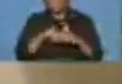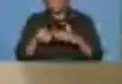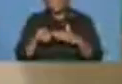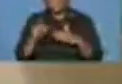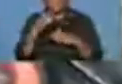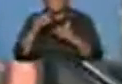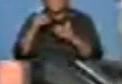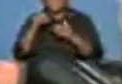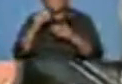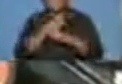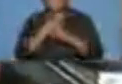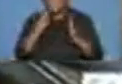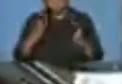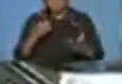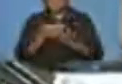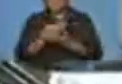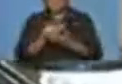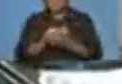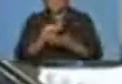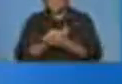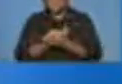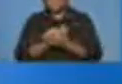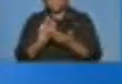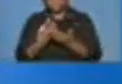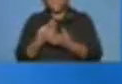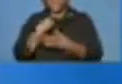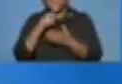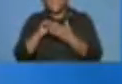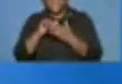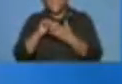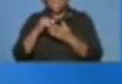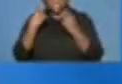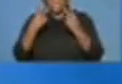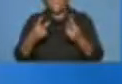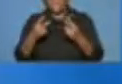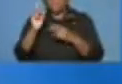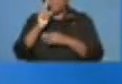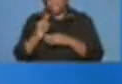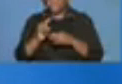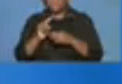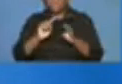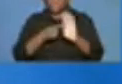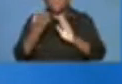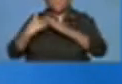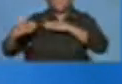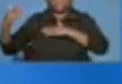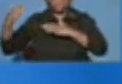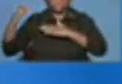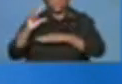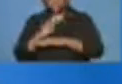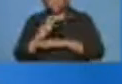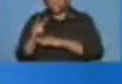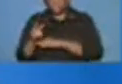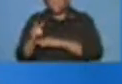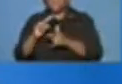Finance Monday for its more than 4,000 members. Among the agreement's benefits, retroactive July 1, 2022, that